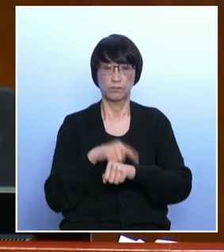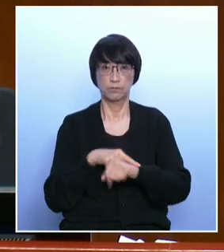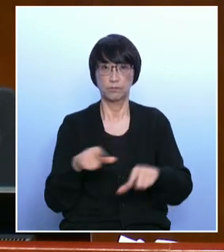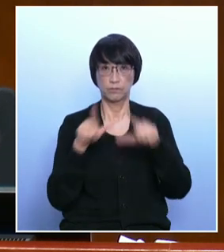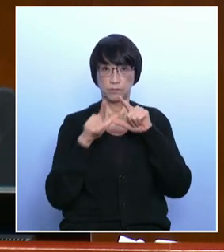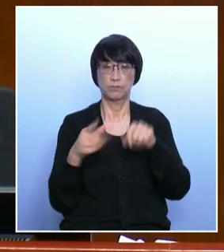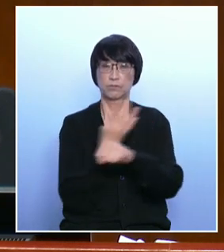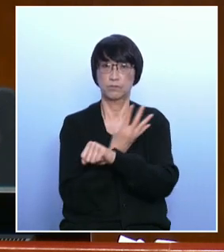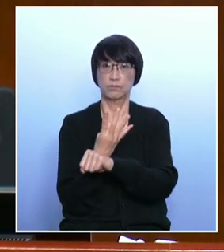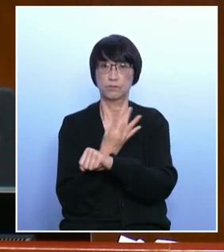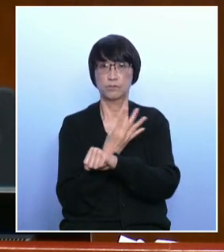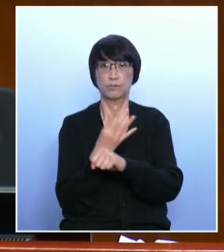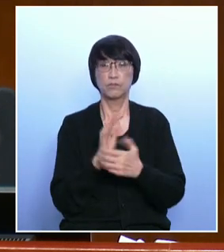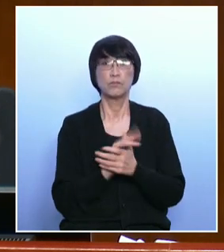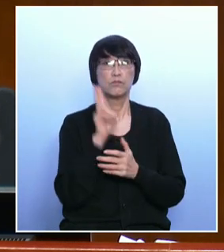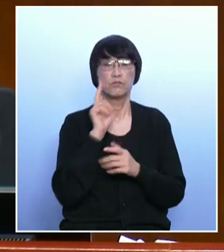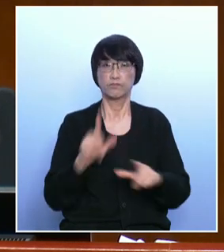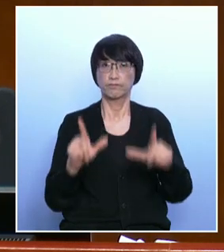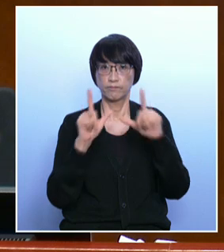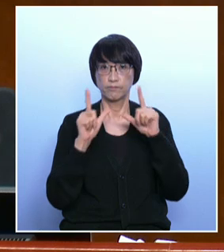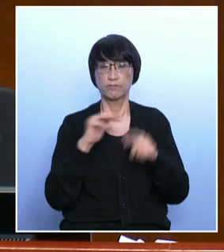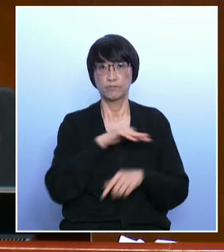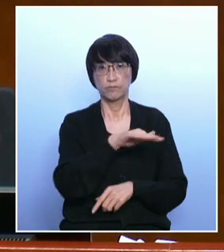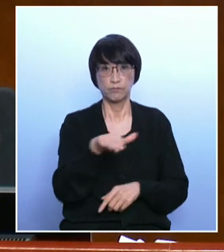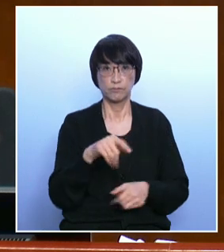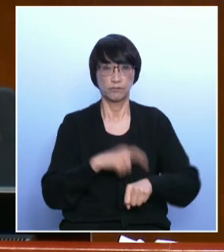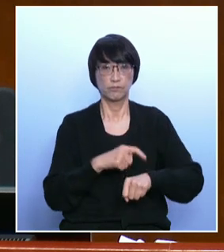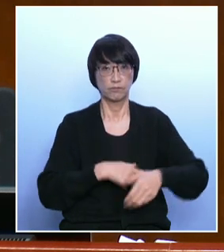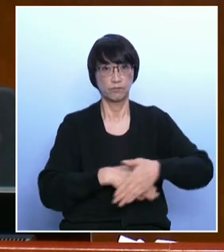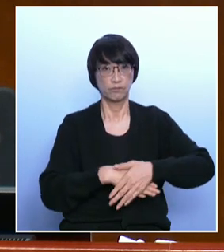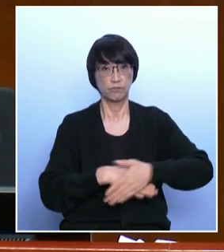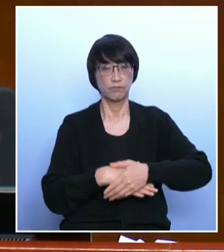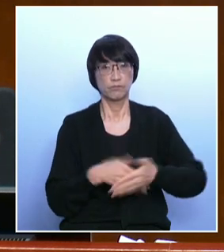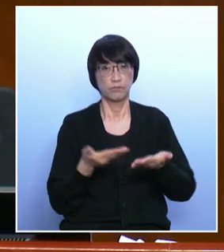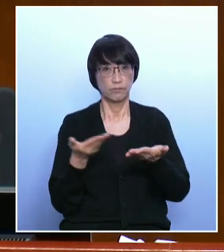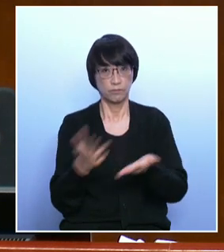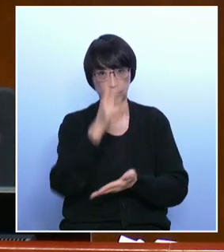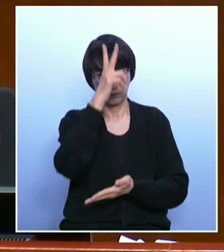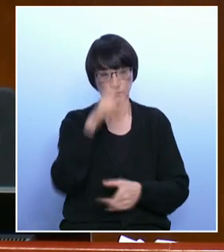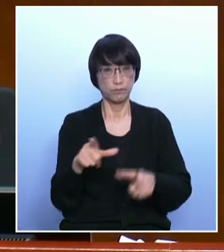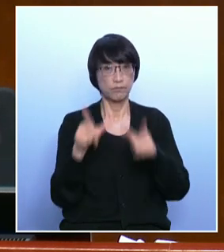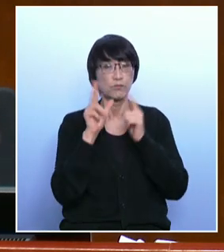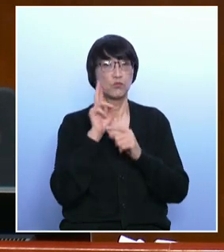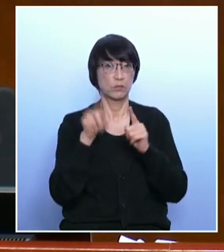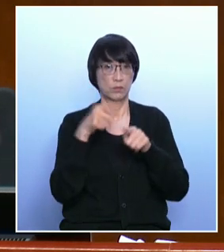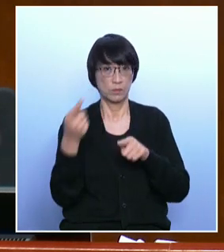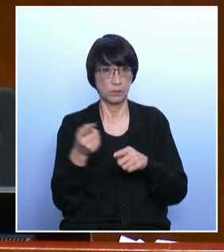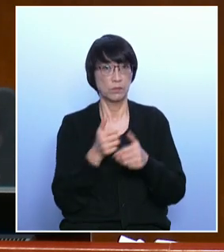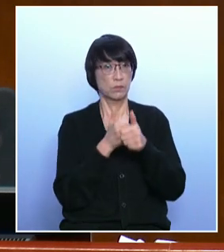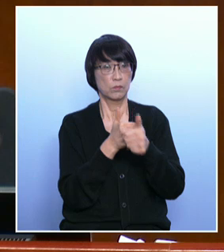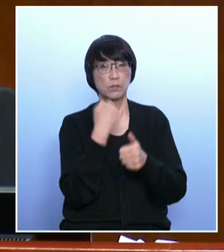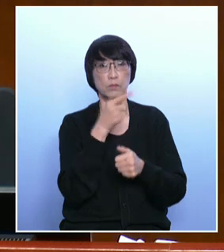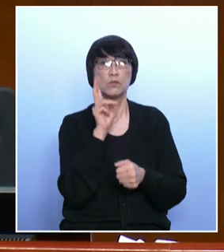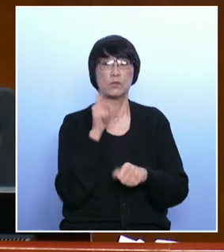Dr. Starry Lee. 4 minutes for each member. If you want the administration to respond to you, please allow time for